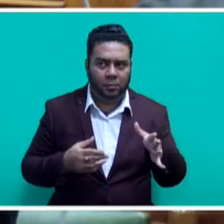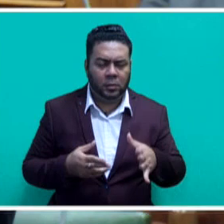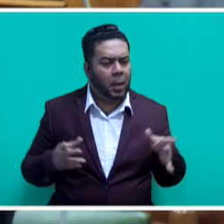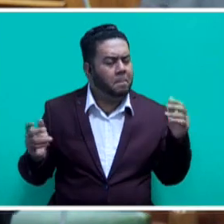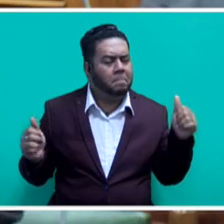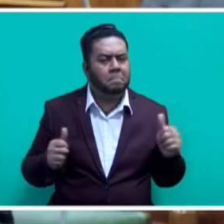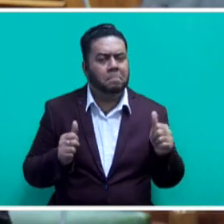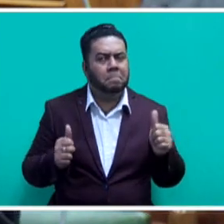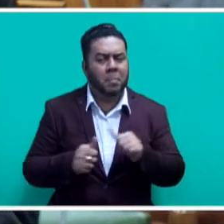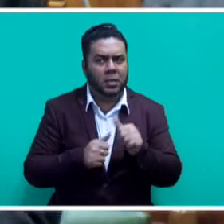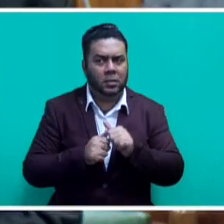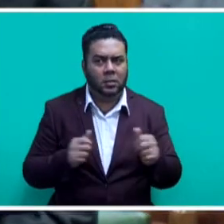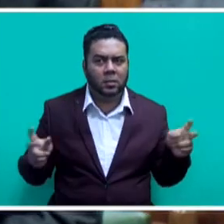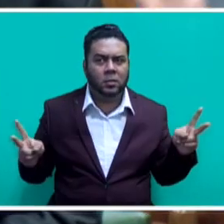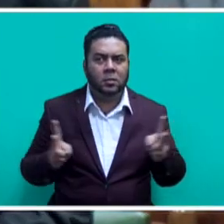combination.